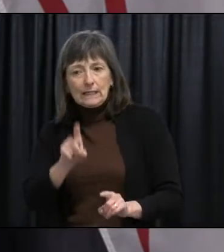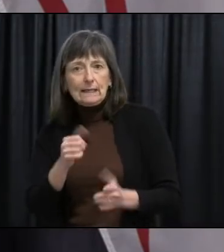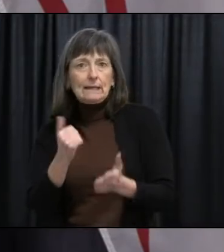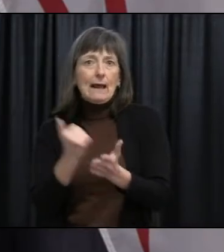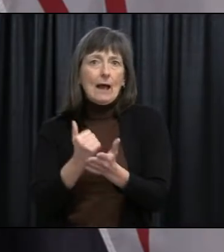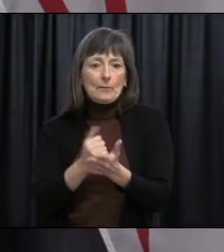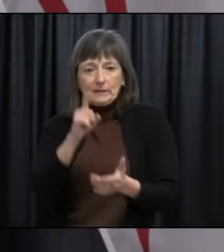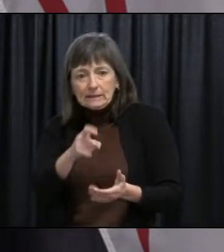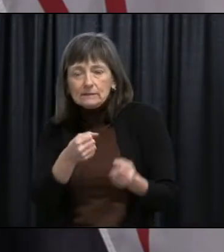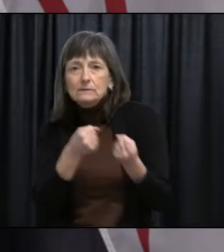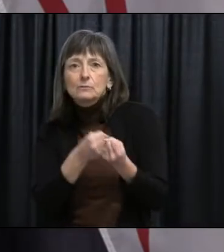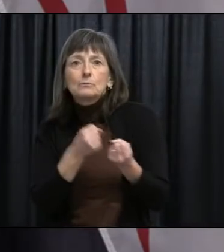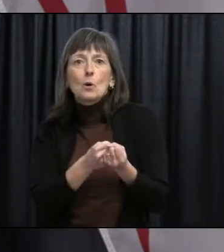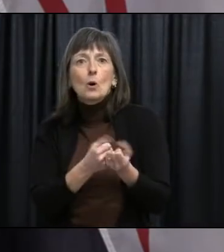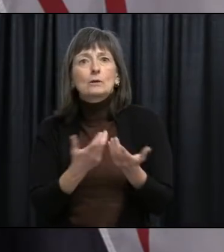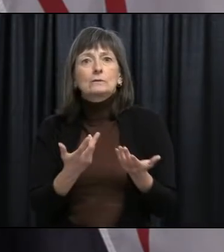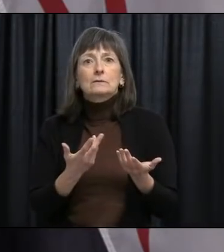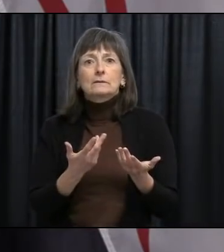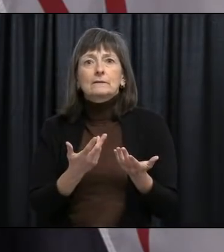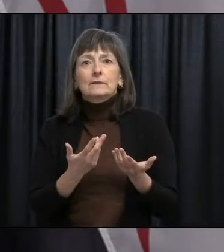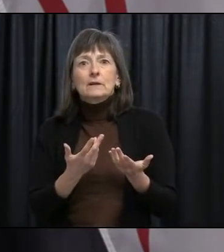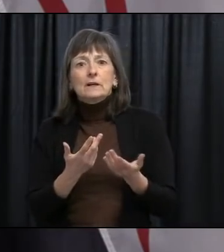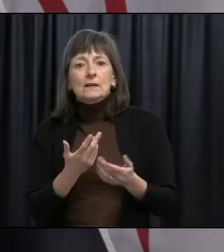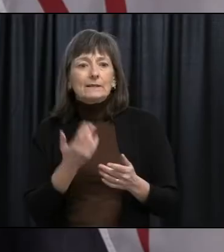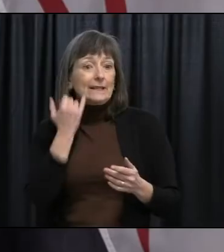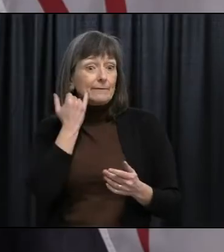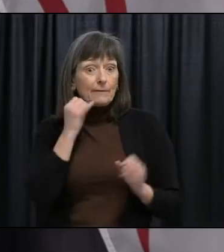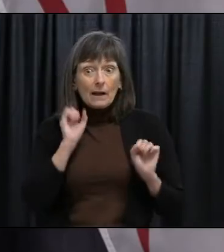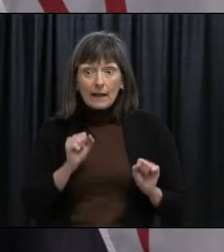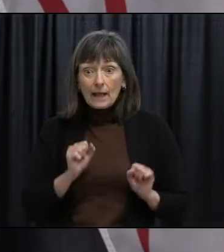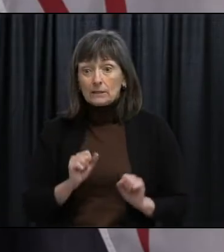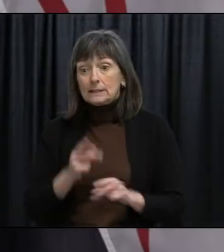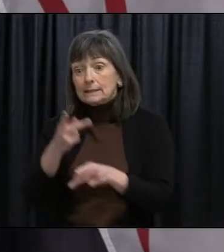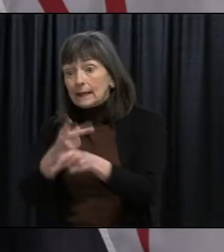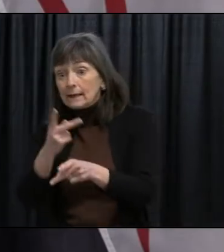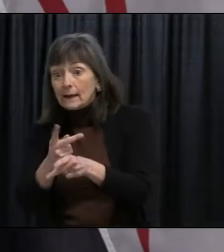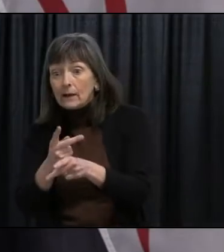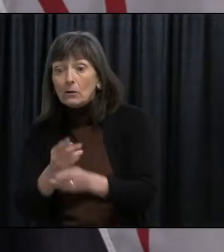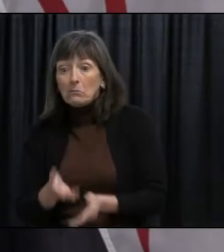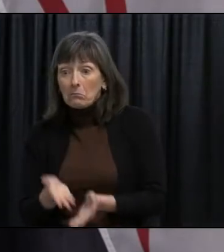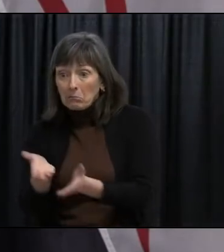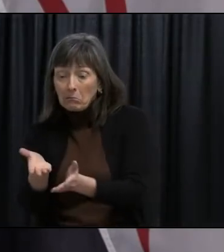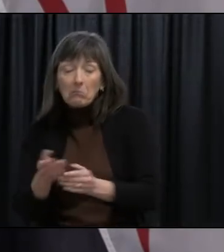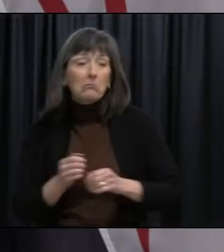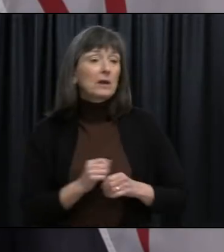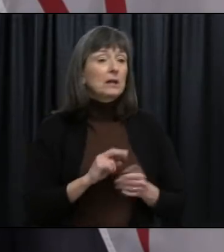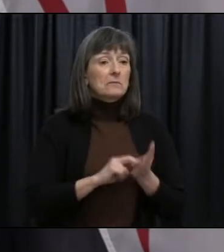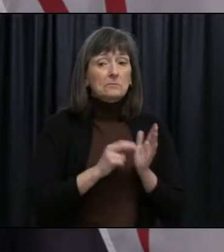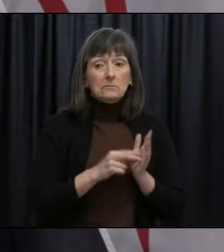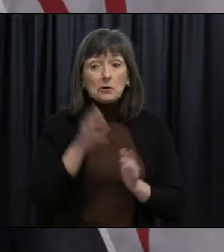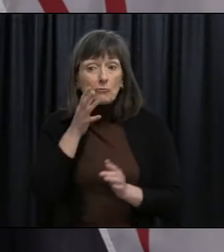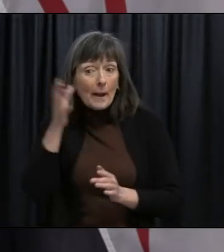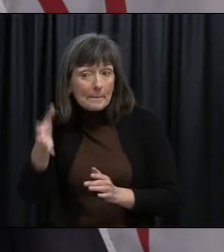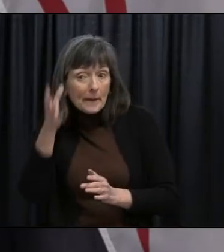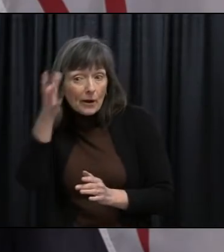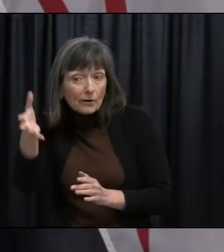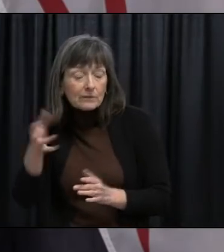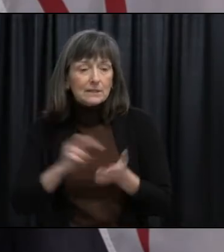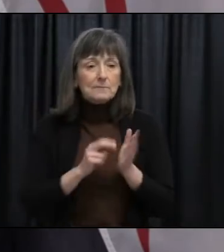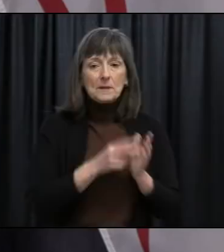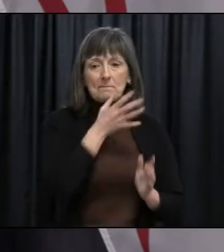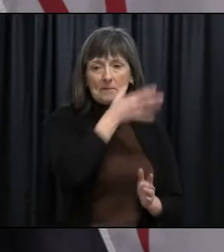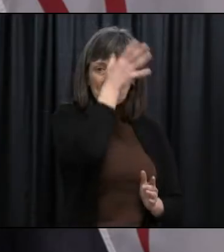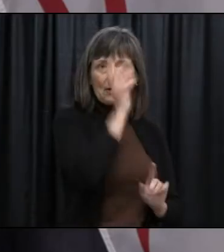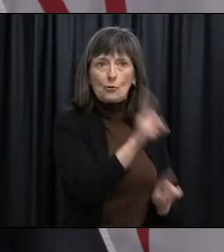for, you know, enabling people to be able to return to work or to provide support that people need, you know, to help get them through